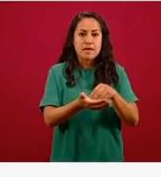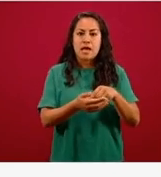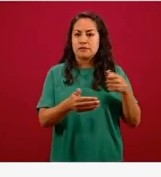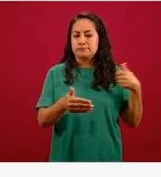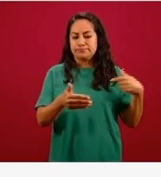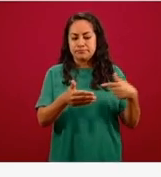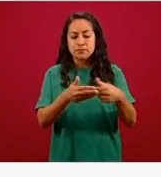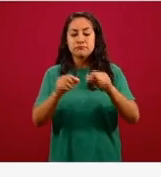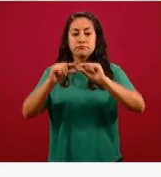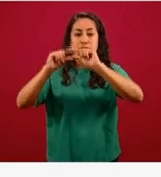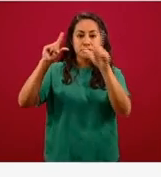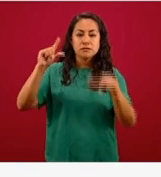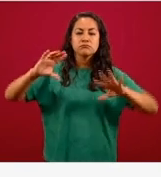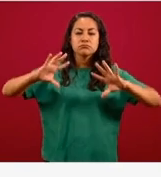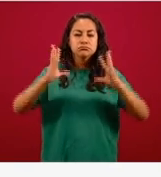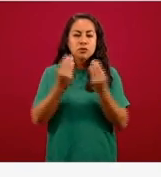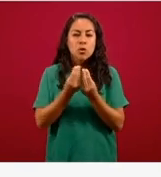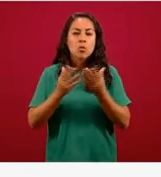now.